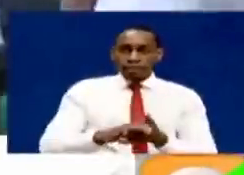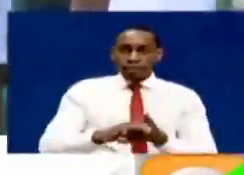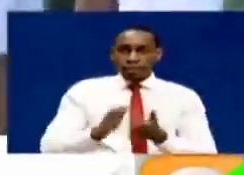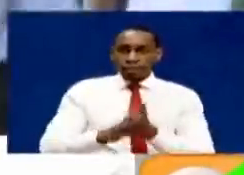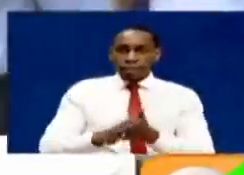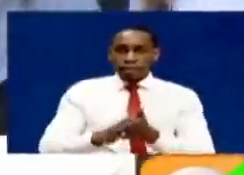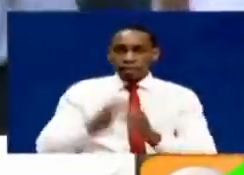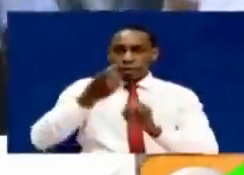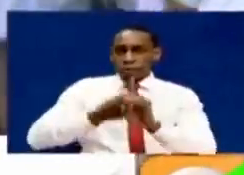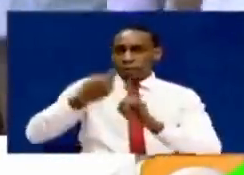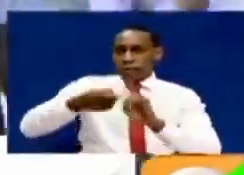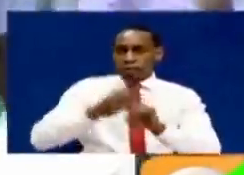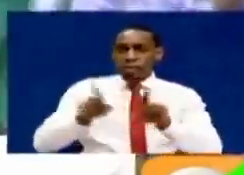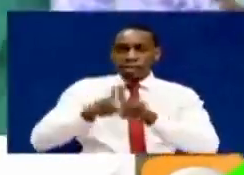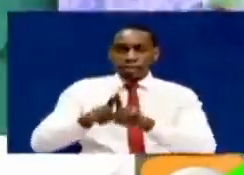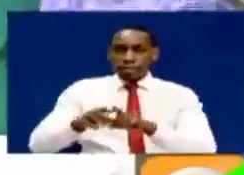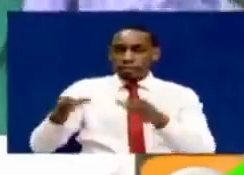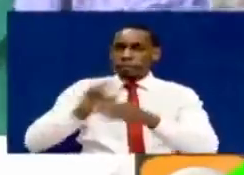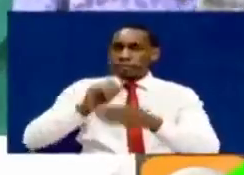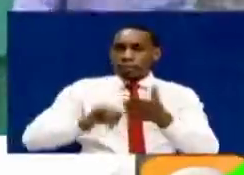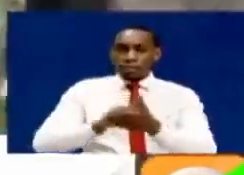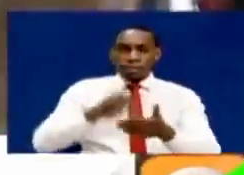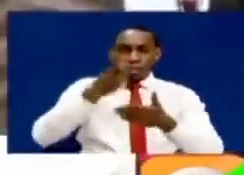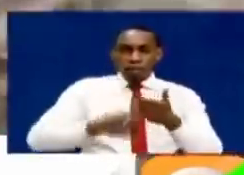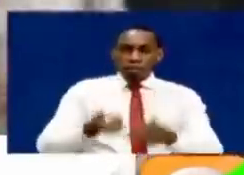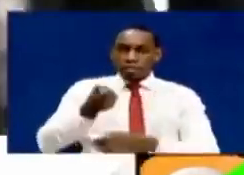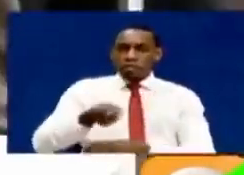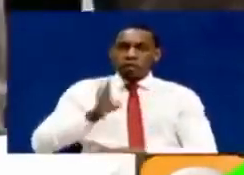and Irish potatoes. Similarly, the Bureau says lower costs of